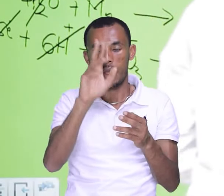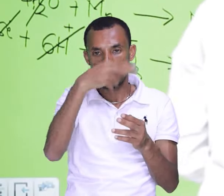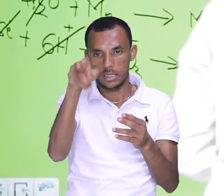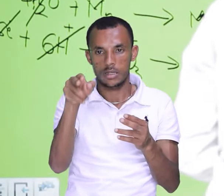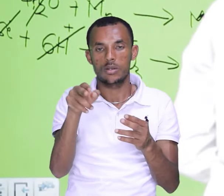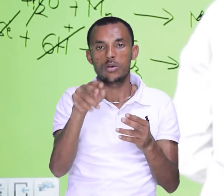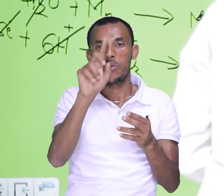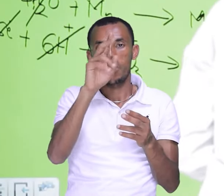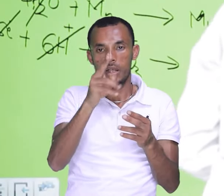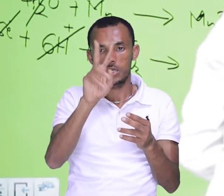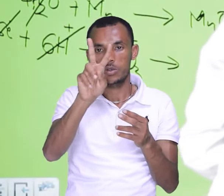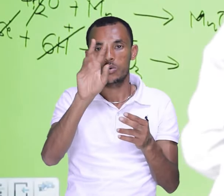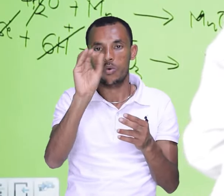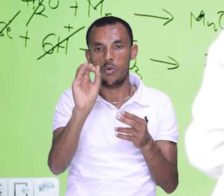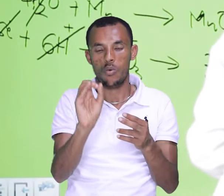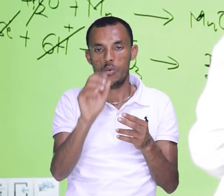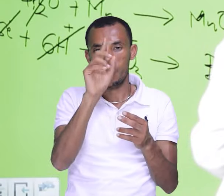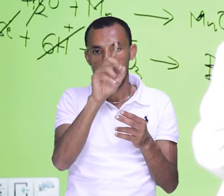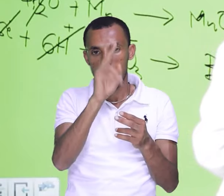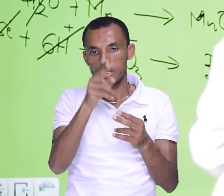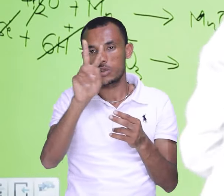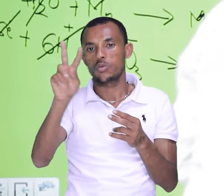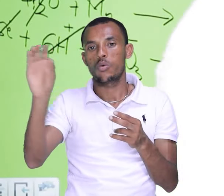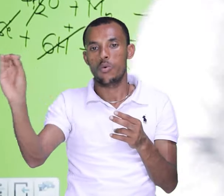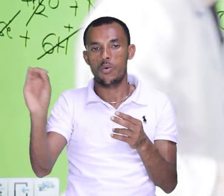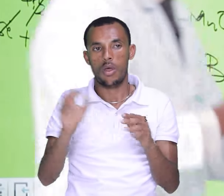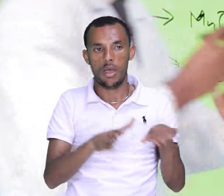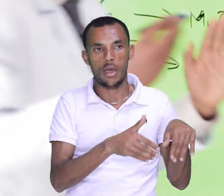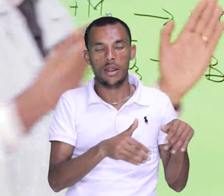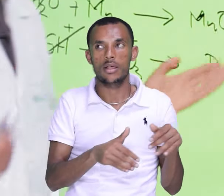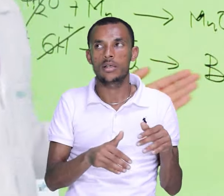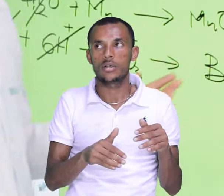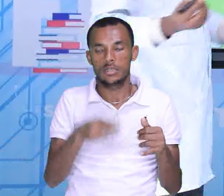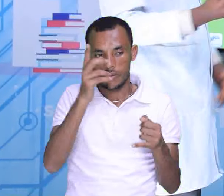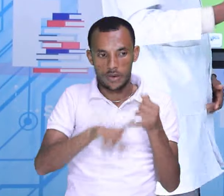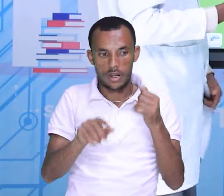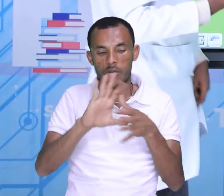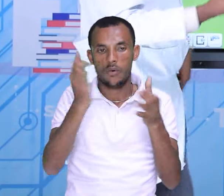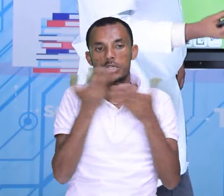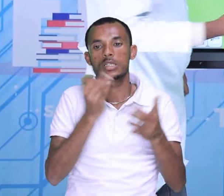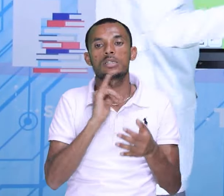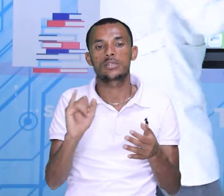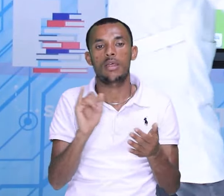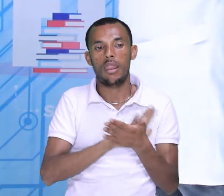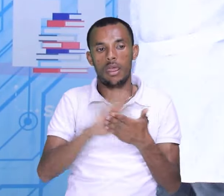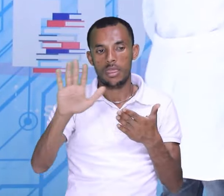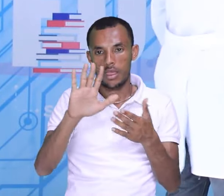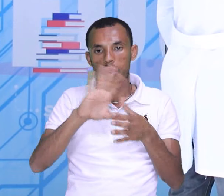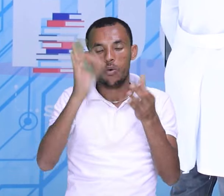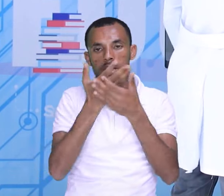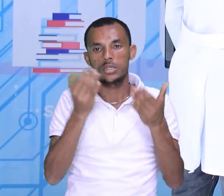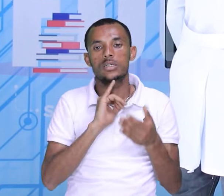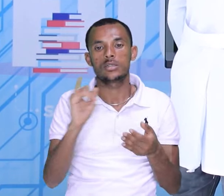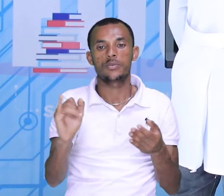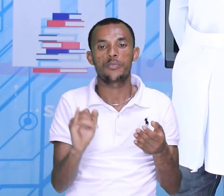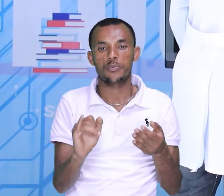by 1H2. 1H2 is left. The final equation is net equation. The net